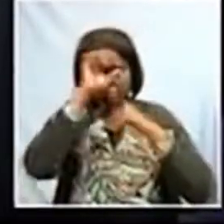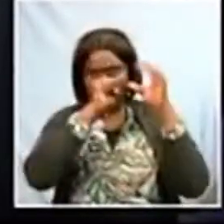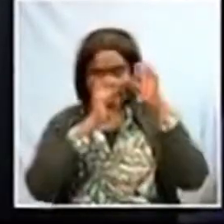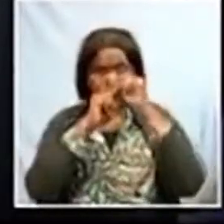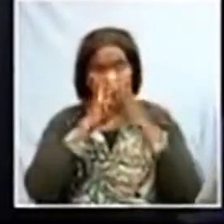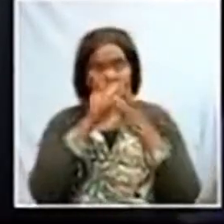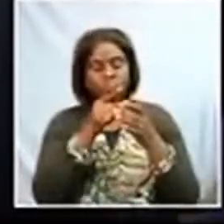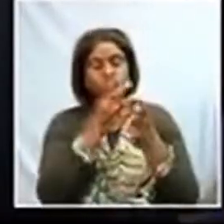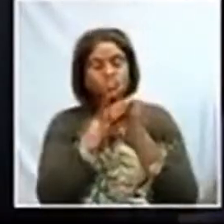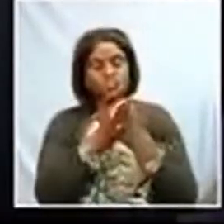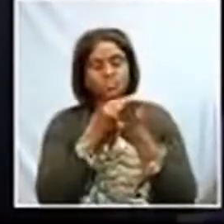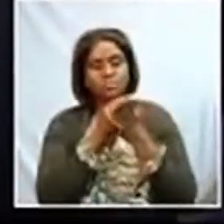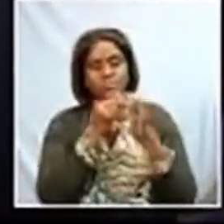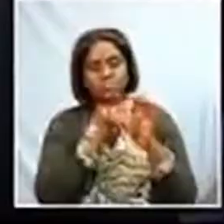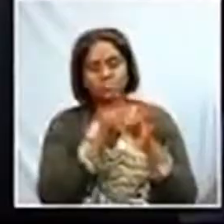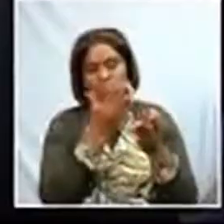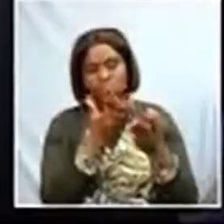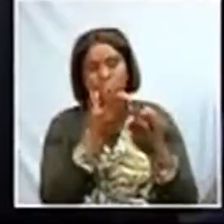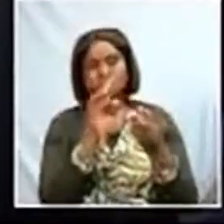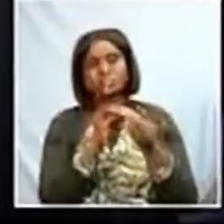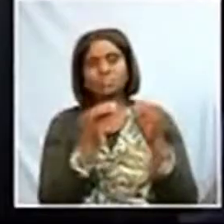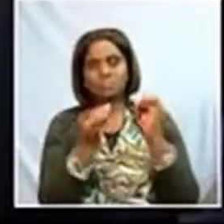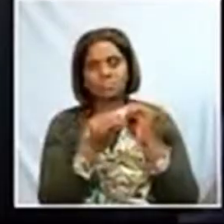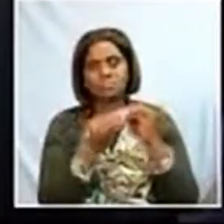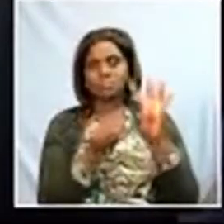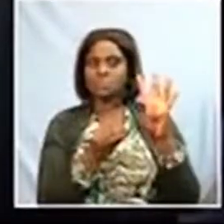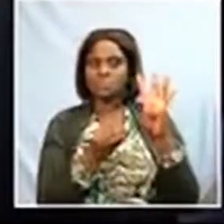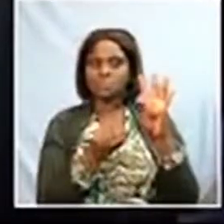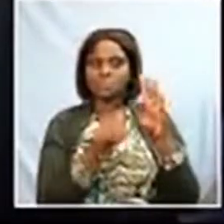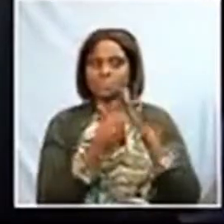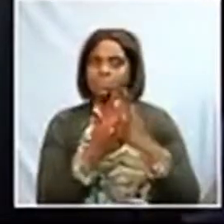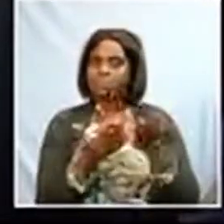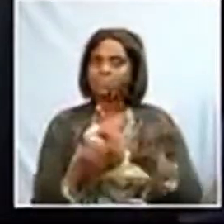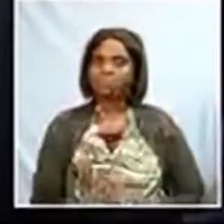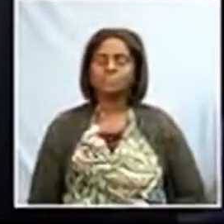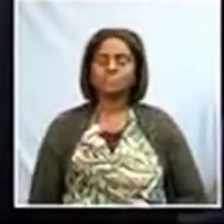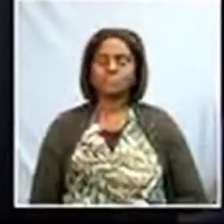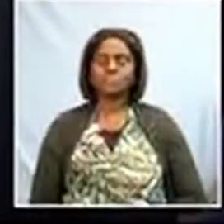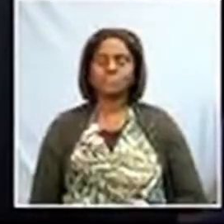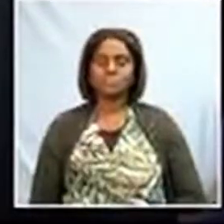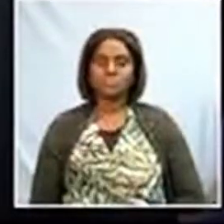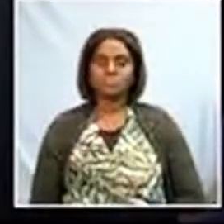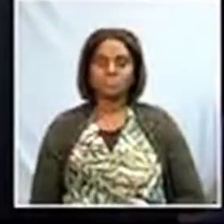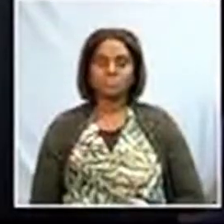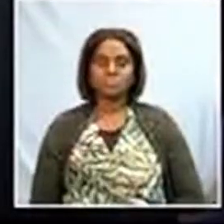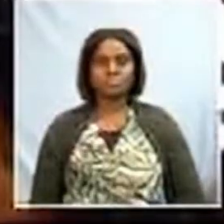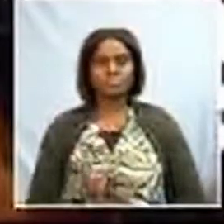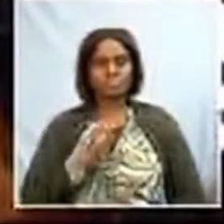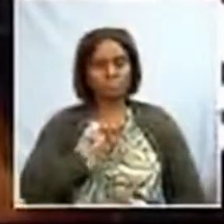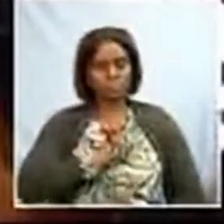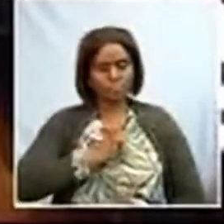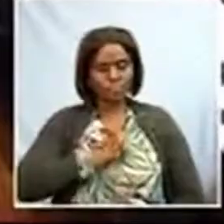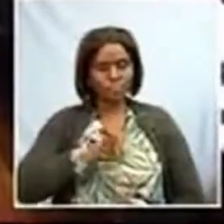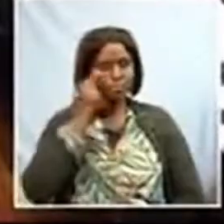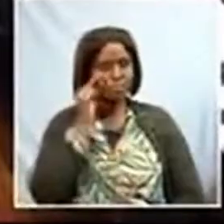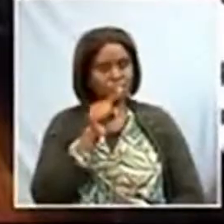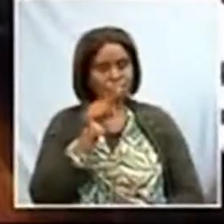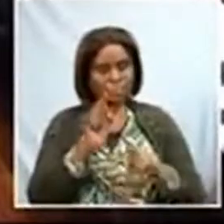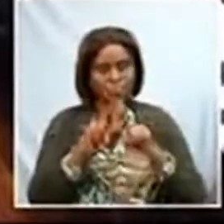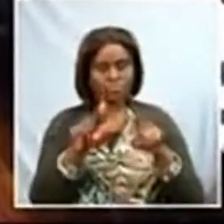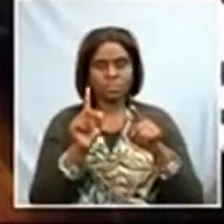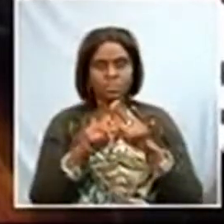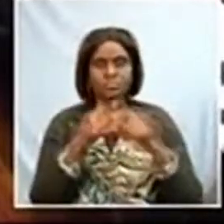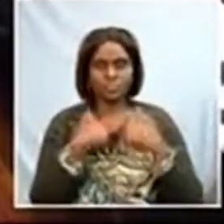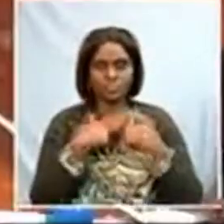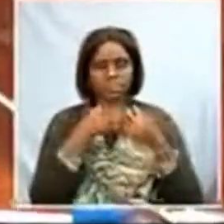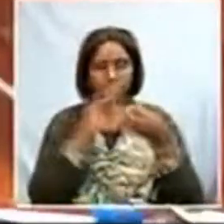that the financials are in Appendix 4? Secretary. I apologize for that, Chair. However, there